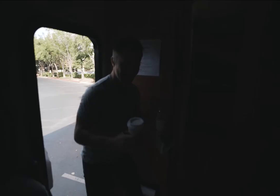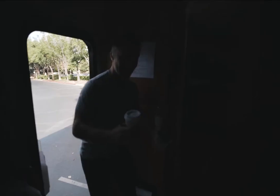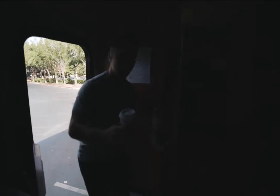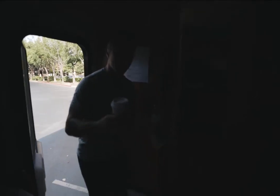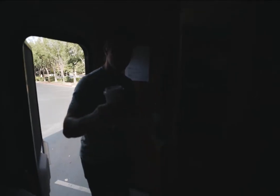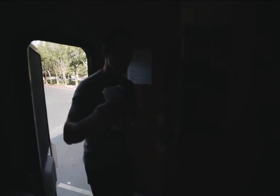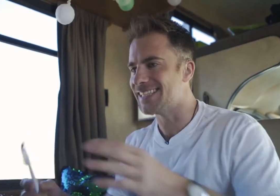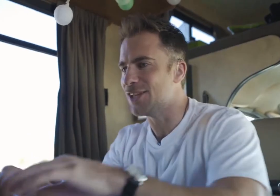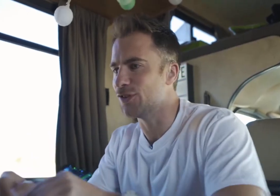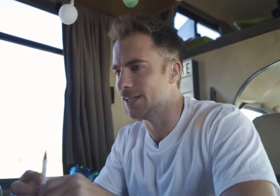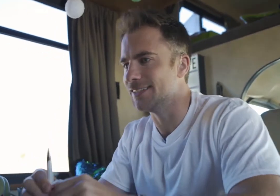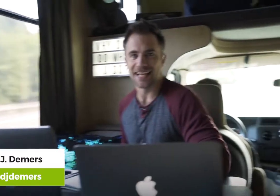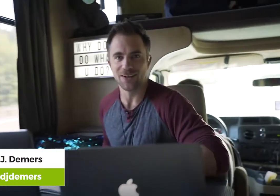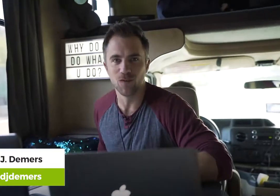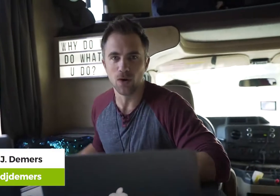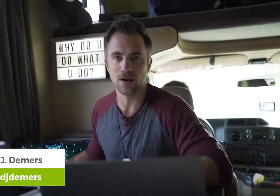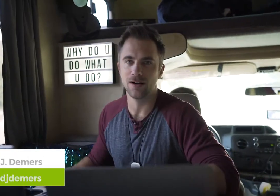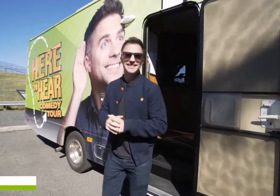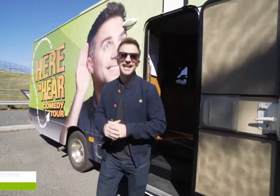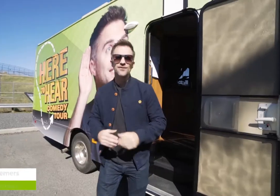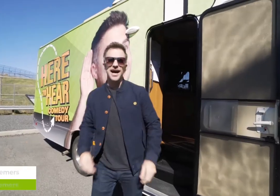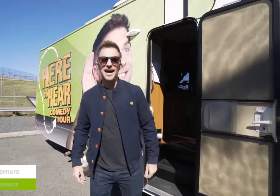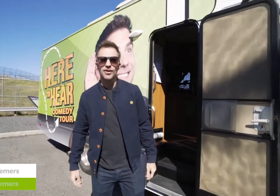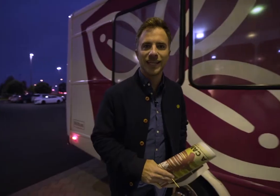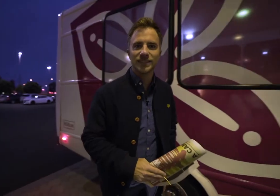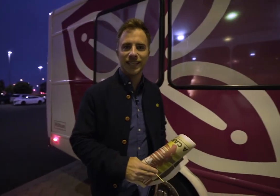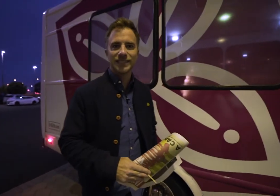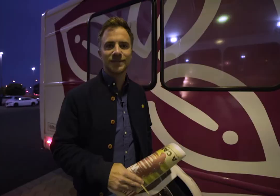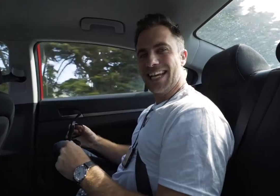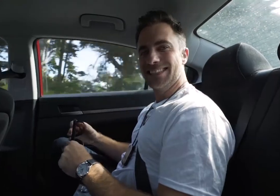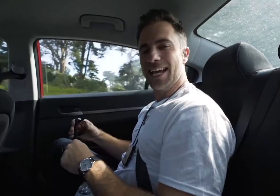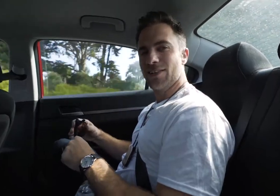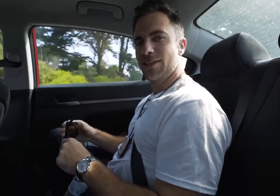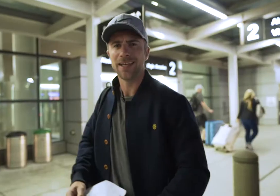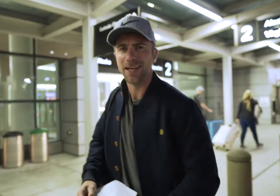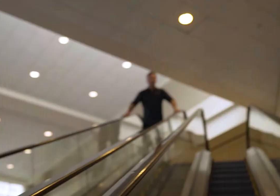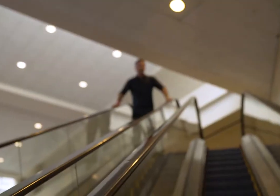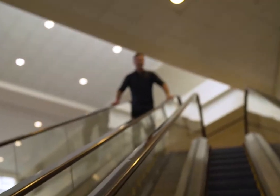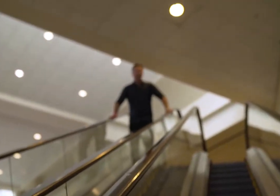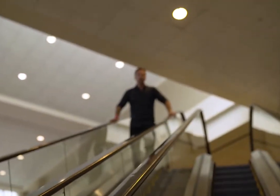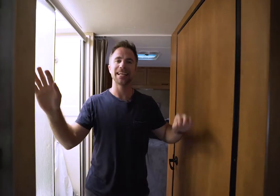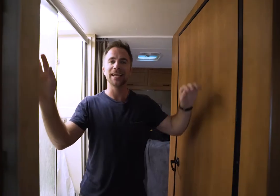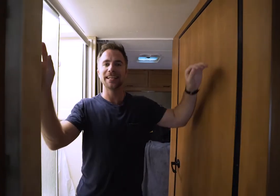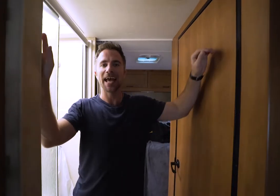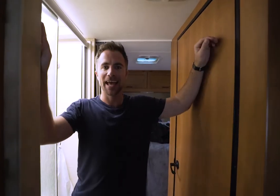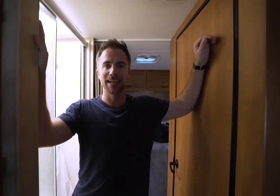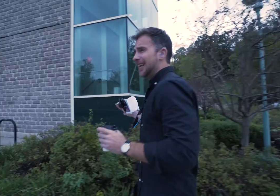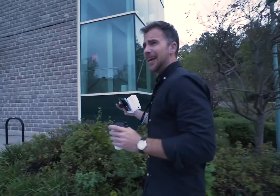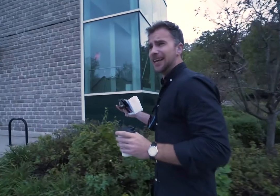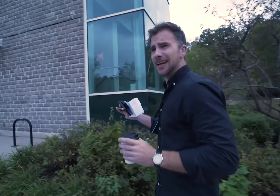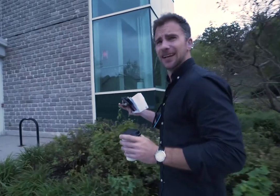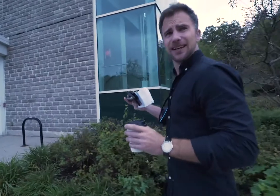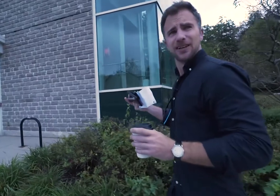Day one. Day number two. Day three. Day four. Day five. Day six. Day seven. Day eight. Day nine. Day